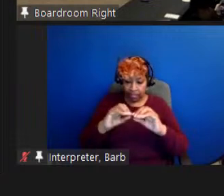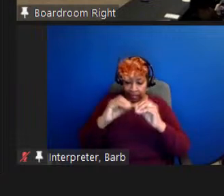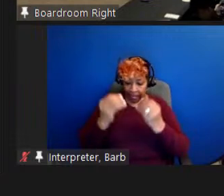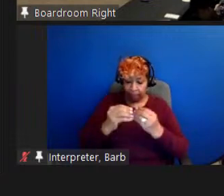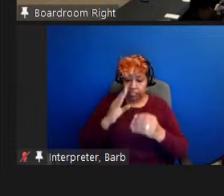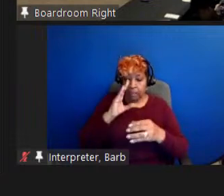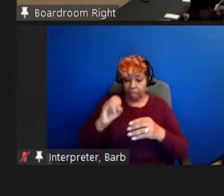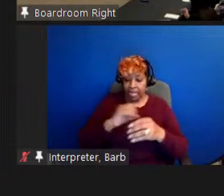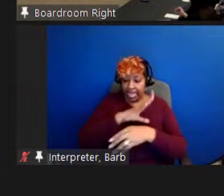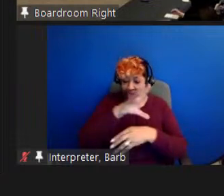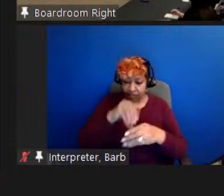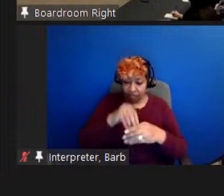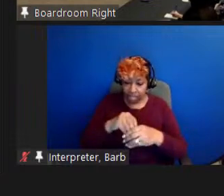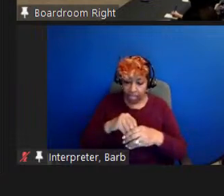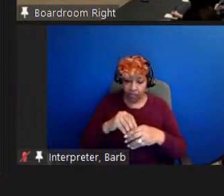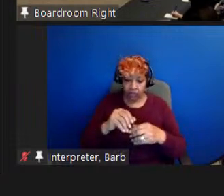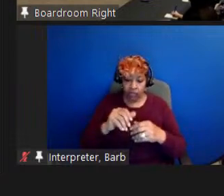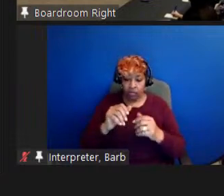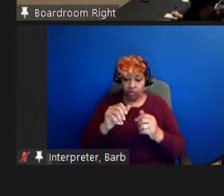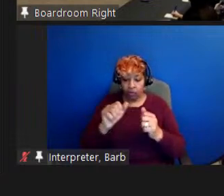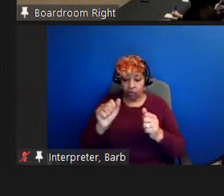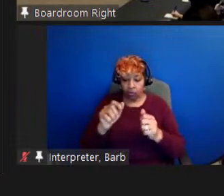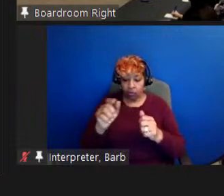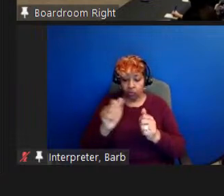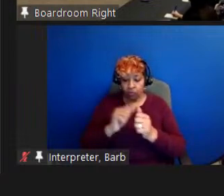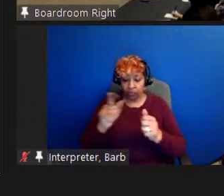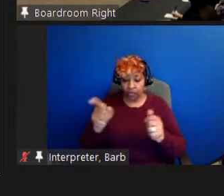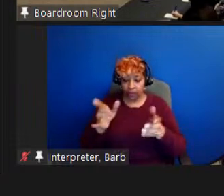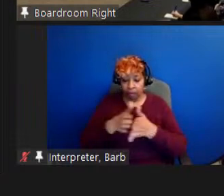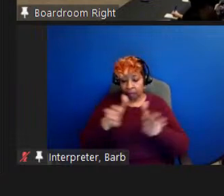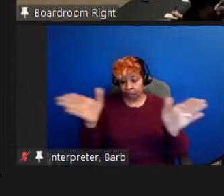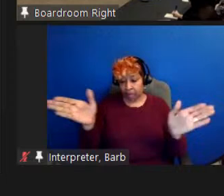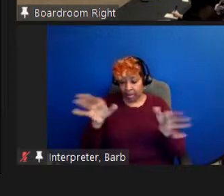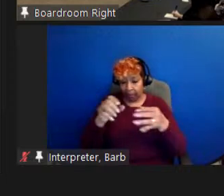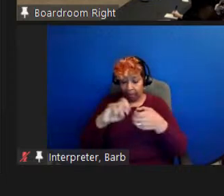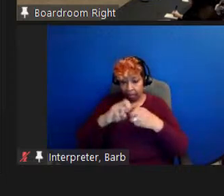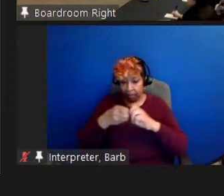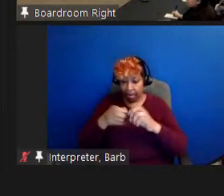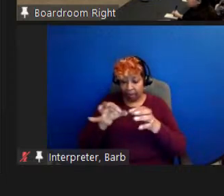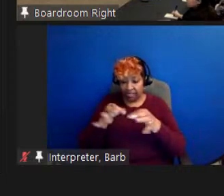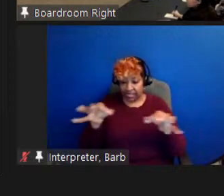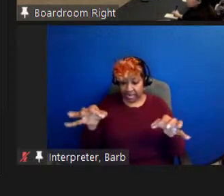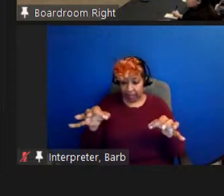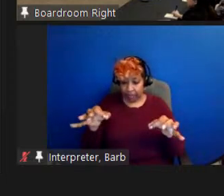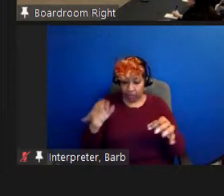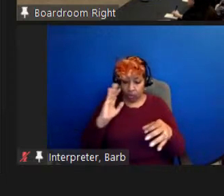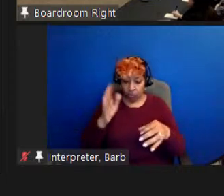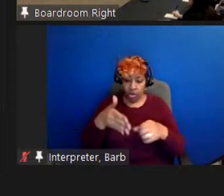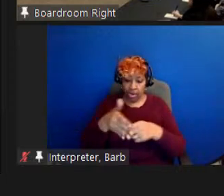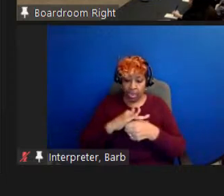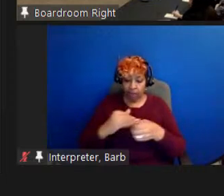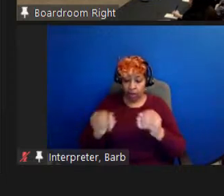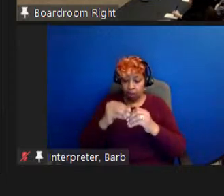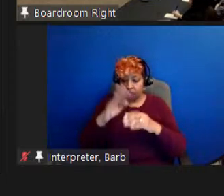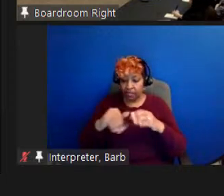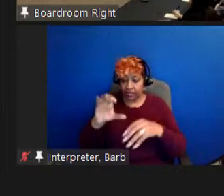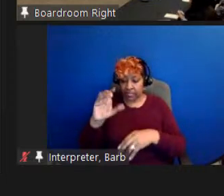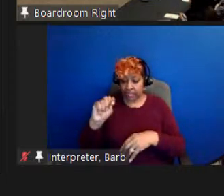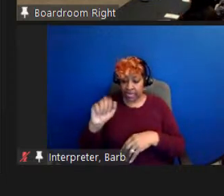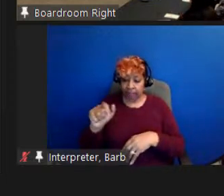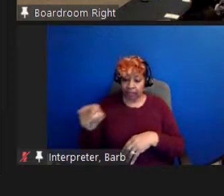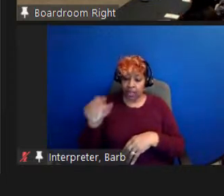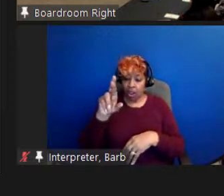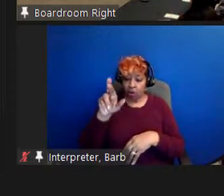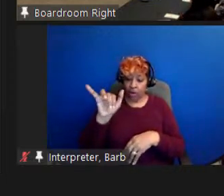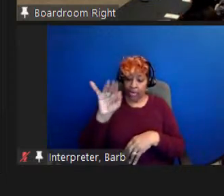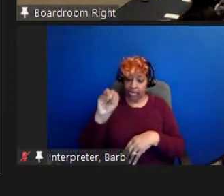problem statements that would cover more than just CTA. Ryan McRae. Yeah, so I guess I'll